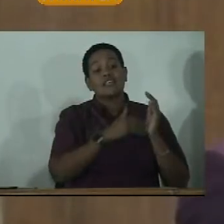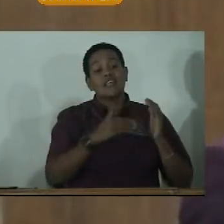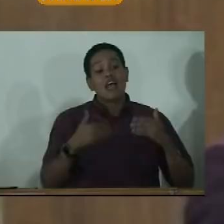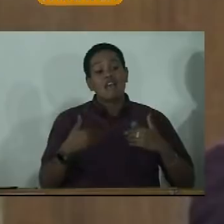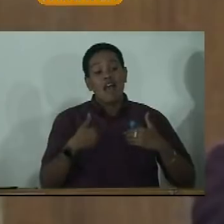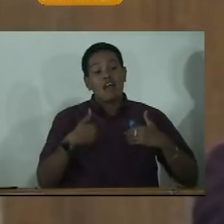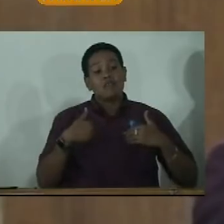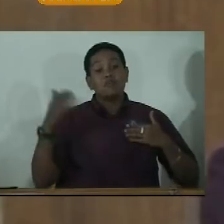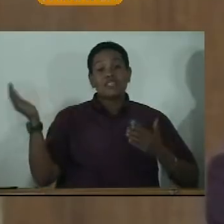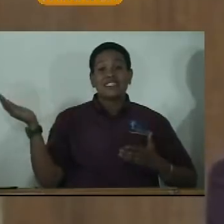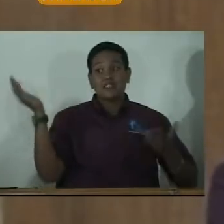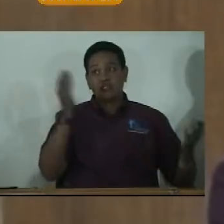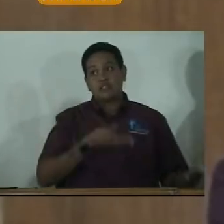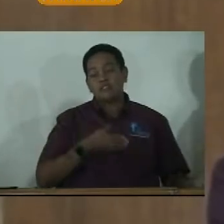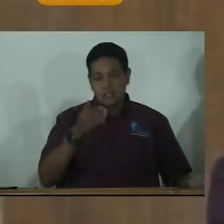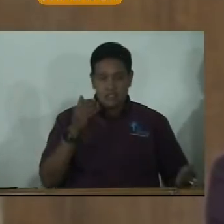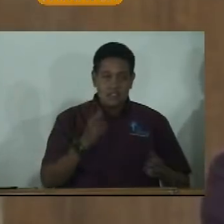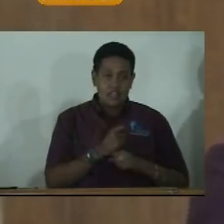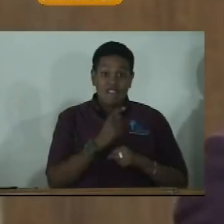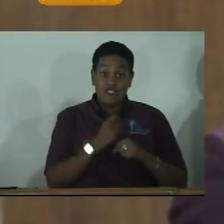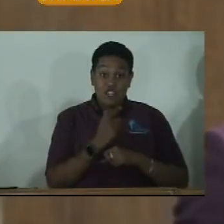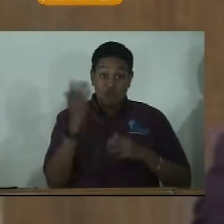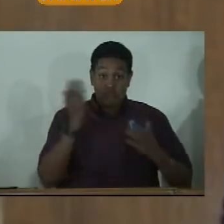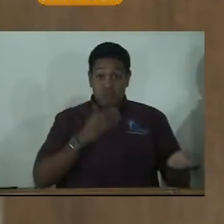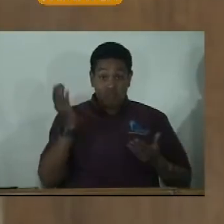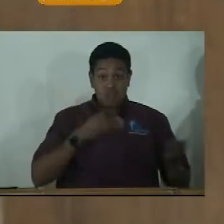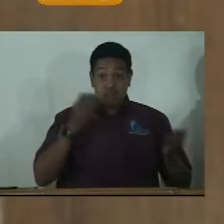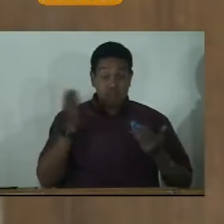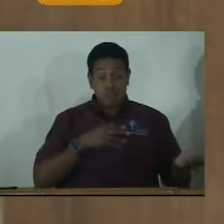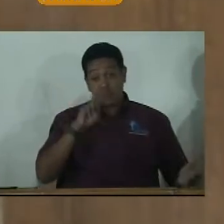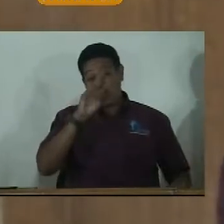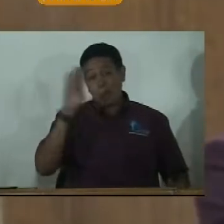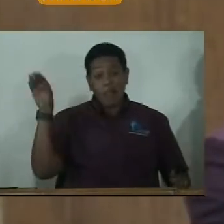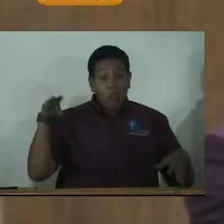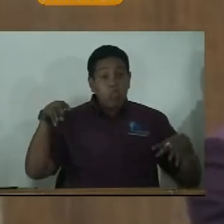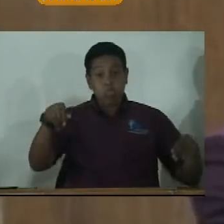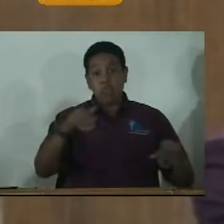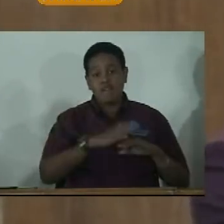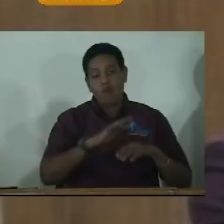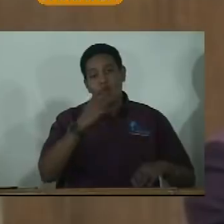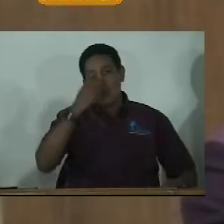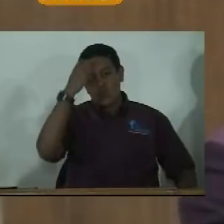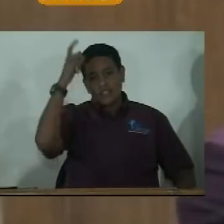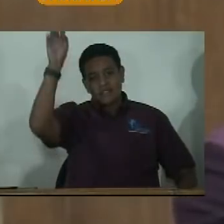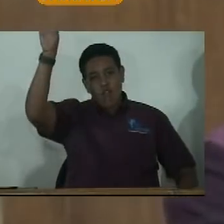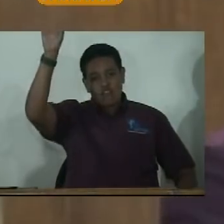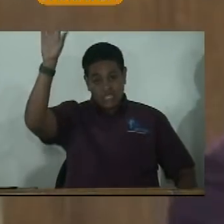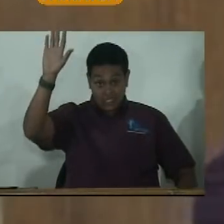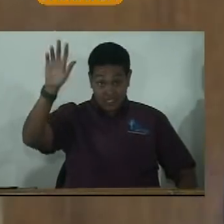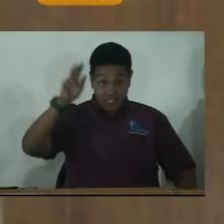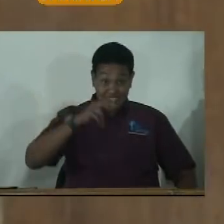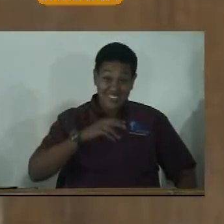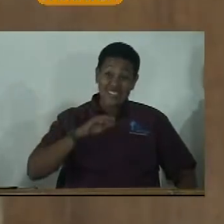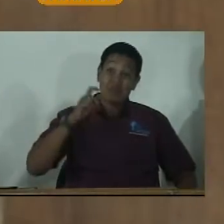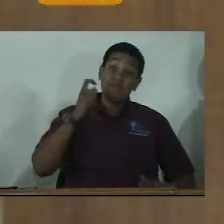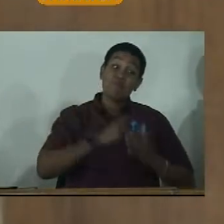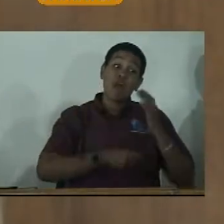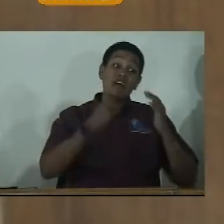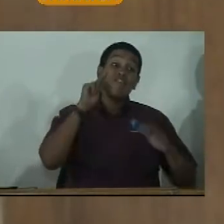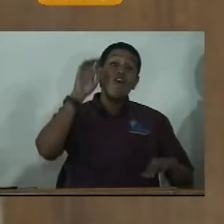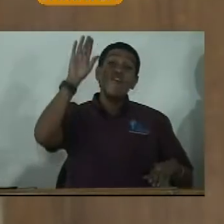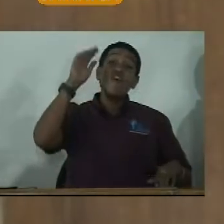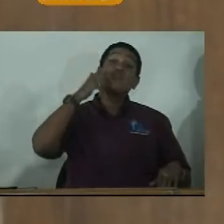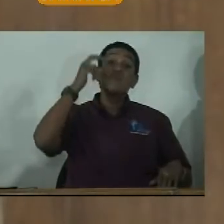animals are imported. And the price of foreign mutton is actually very